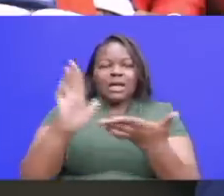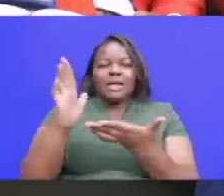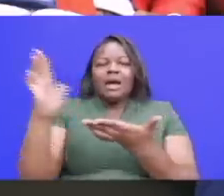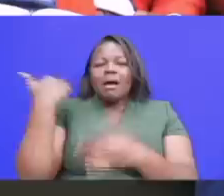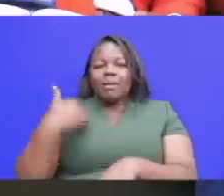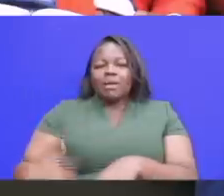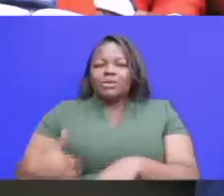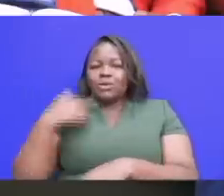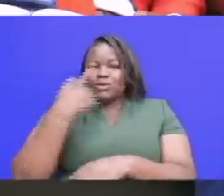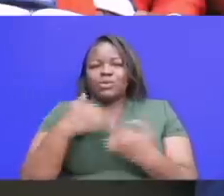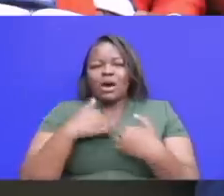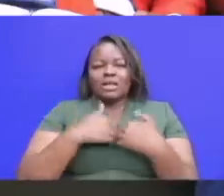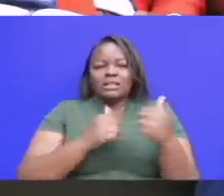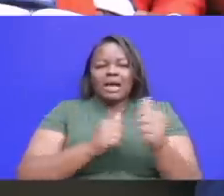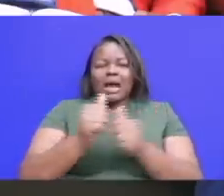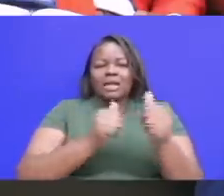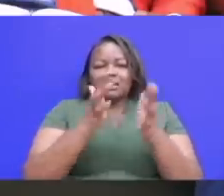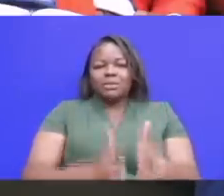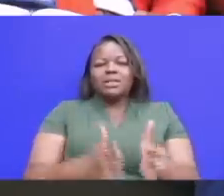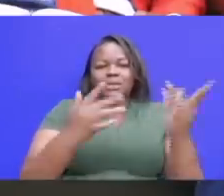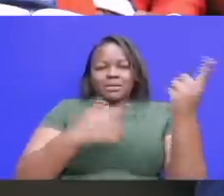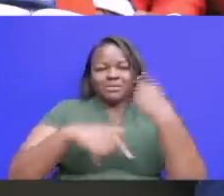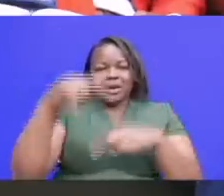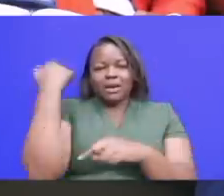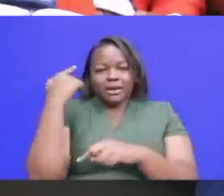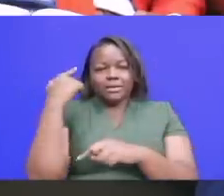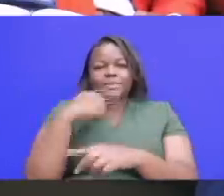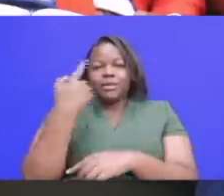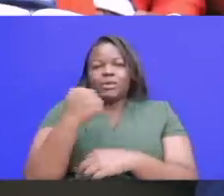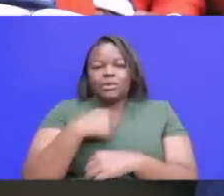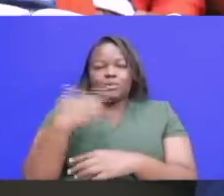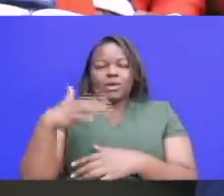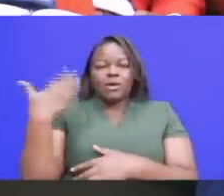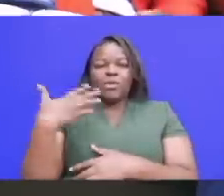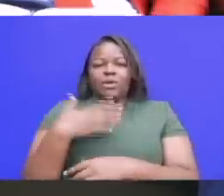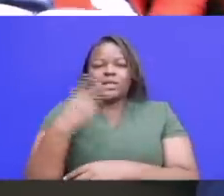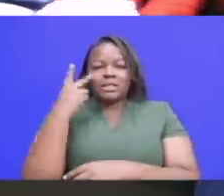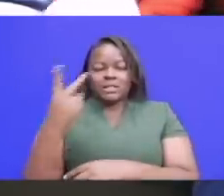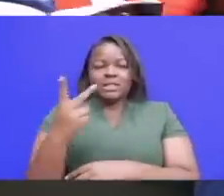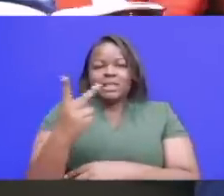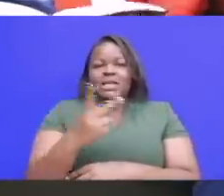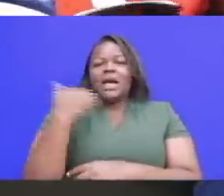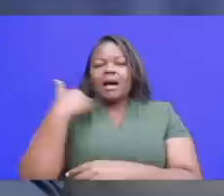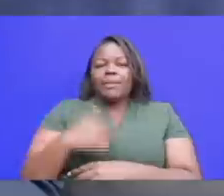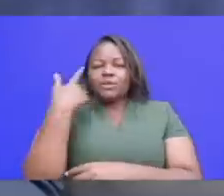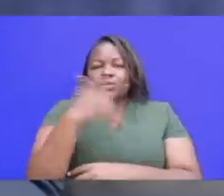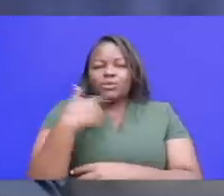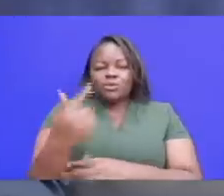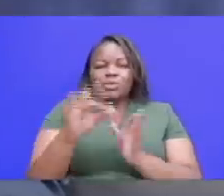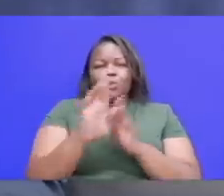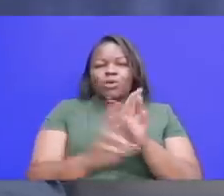an administrator par excellence, which I really admire. You admire the excellence of his administration.